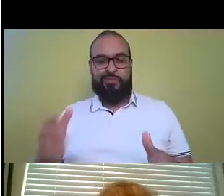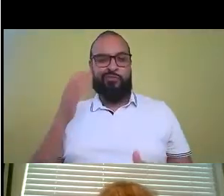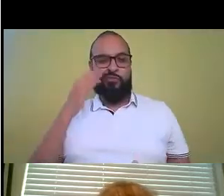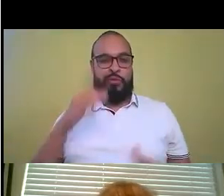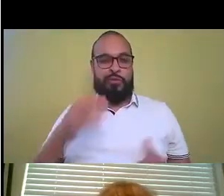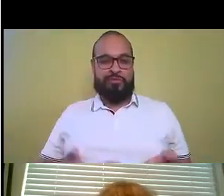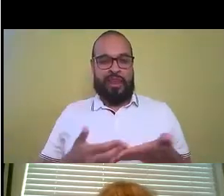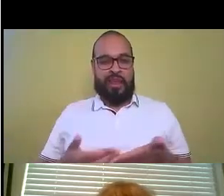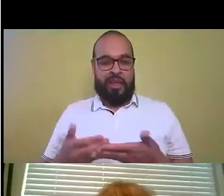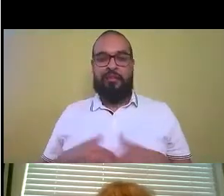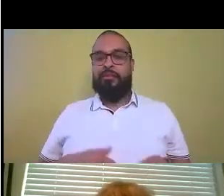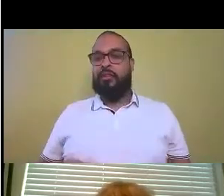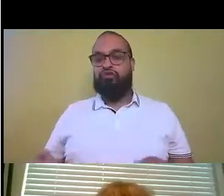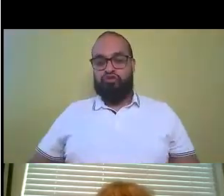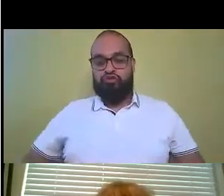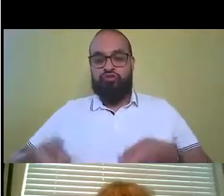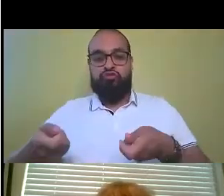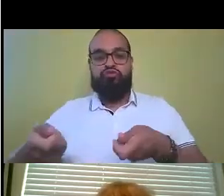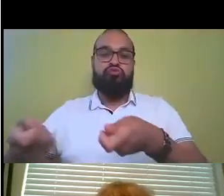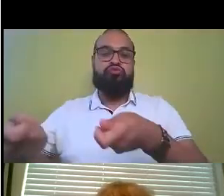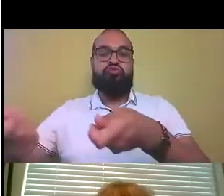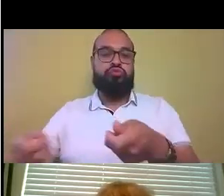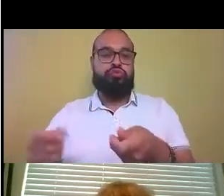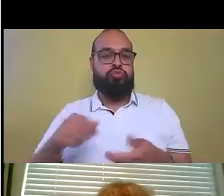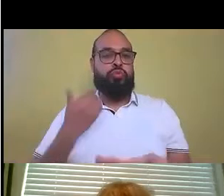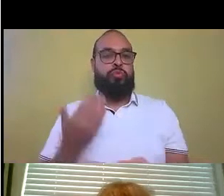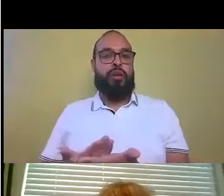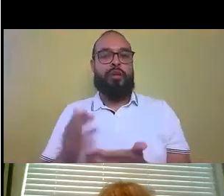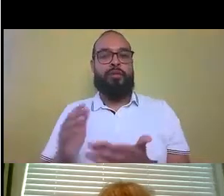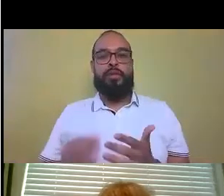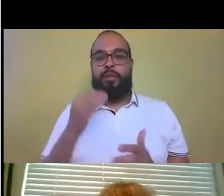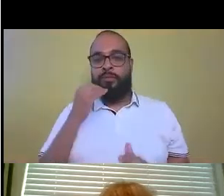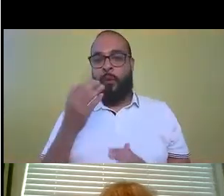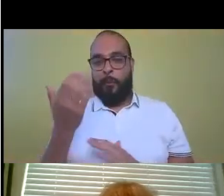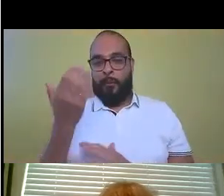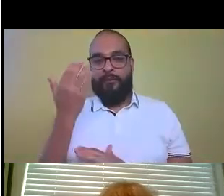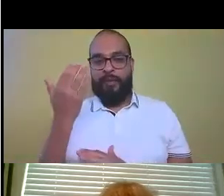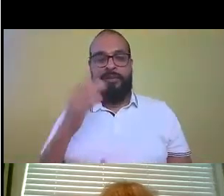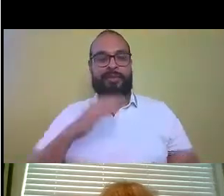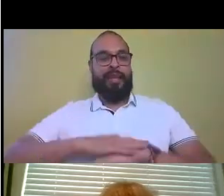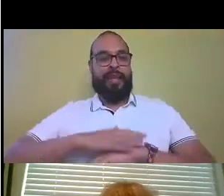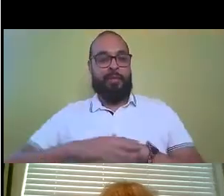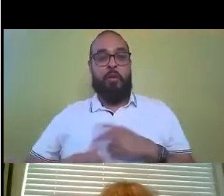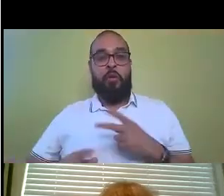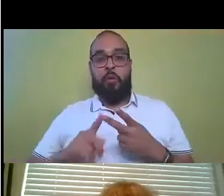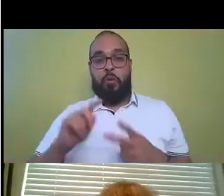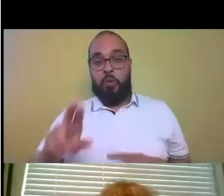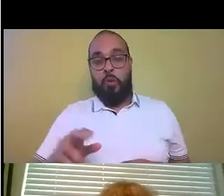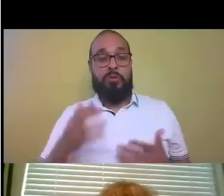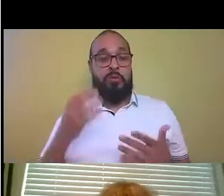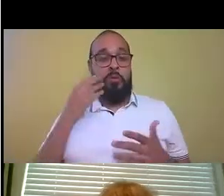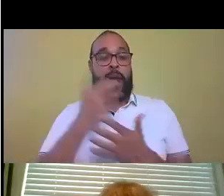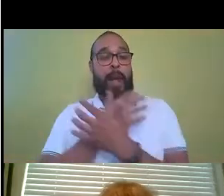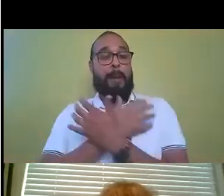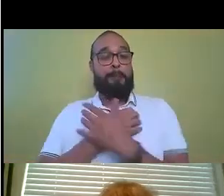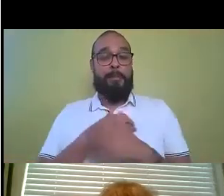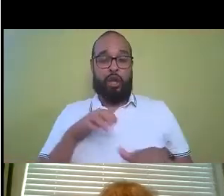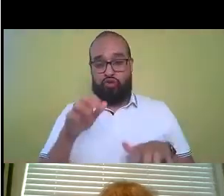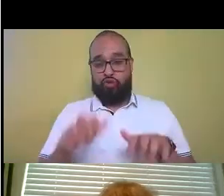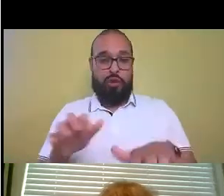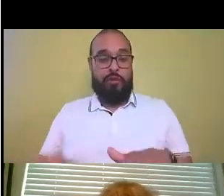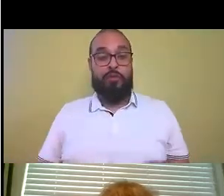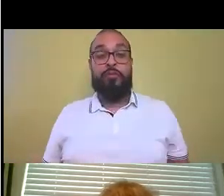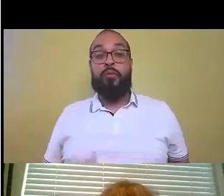if that's not an option, you could have your child get into a bear crawl. Whenever we get out a walk and we get into a